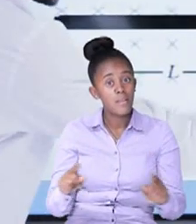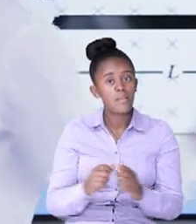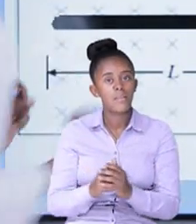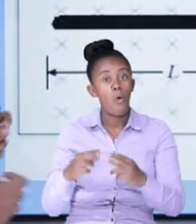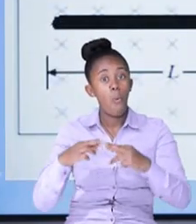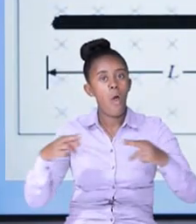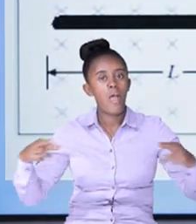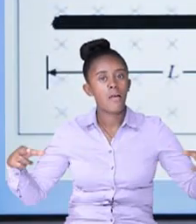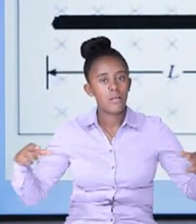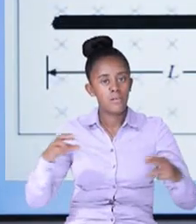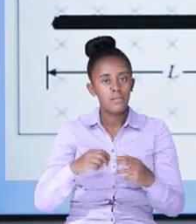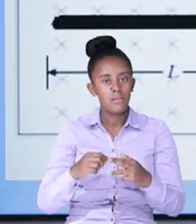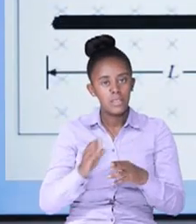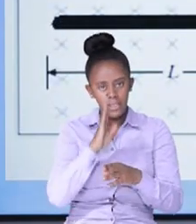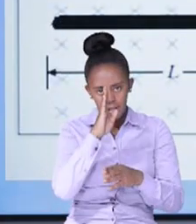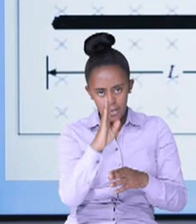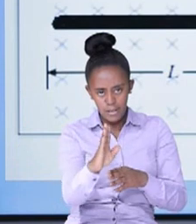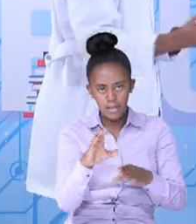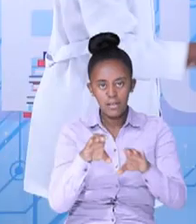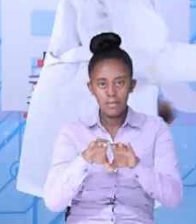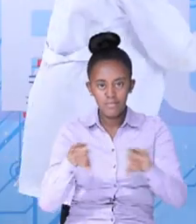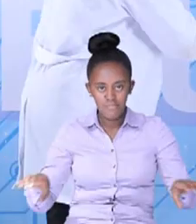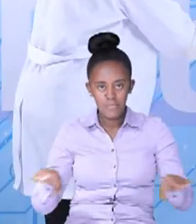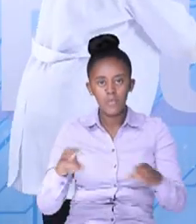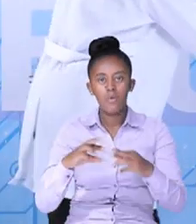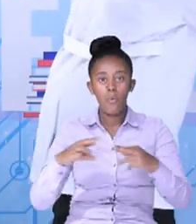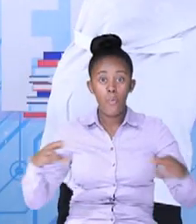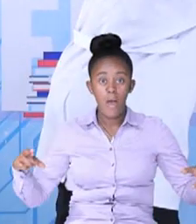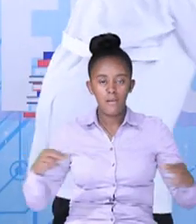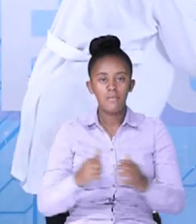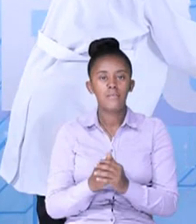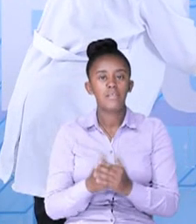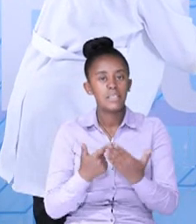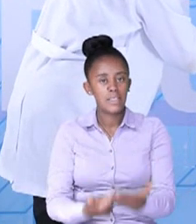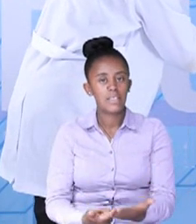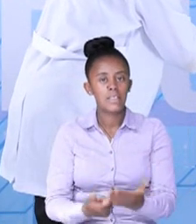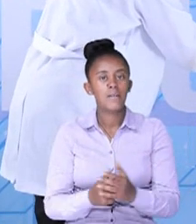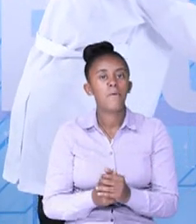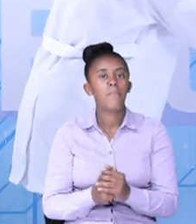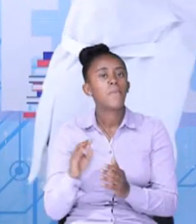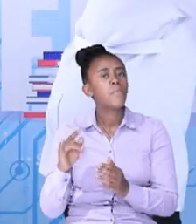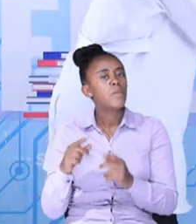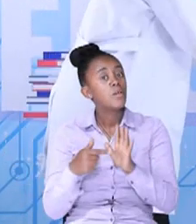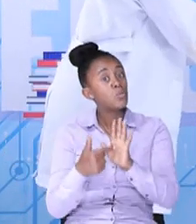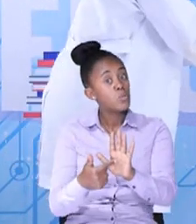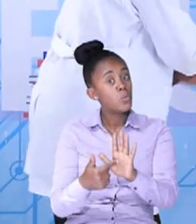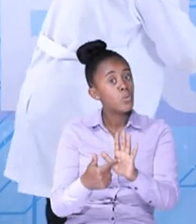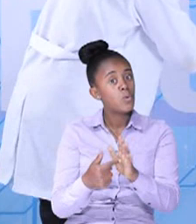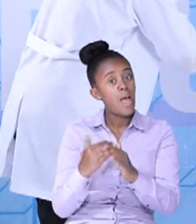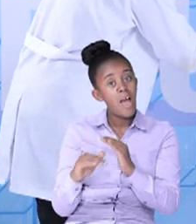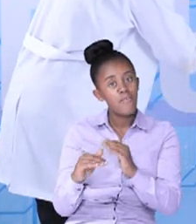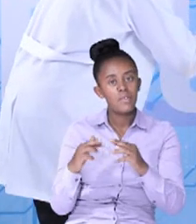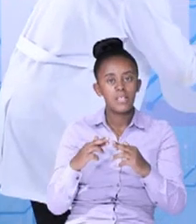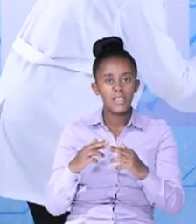a wire, a straight current carrying conductor or wire. Let's take only this segment. By the way, we are showing only half